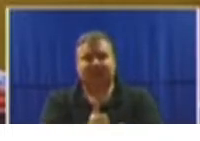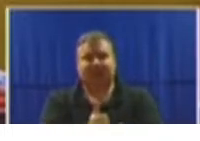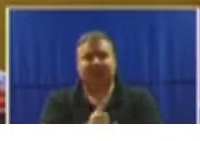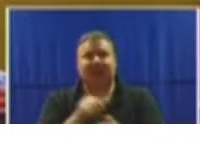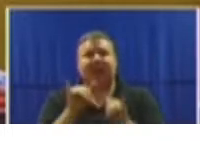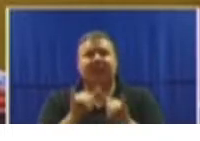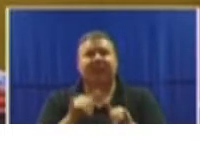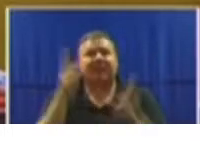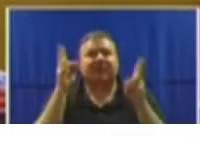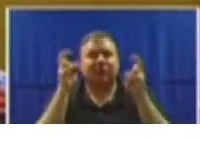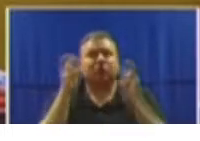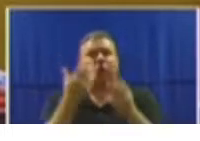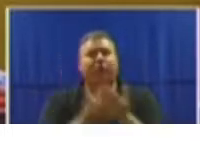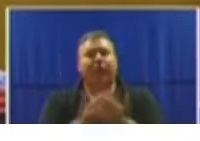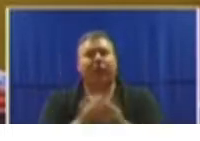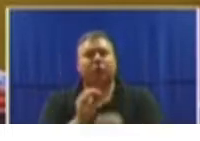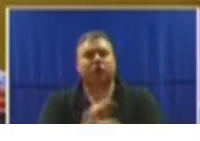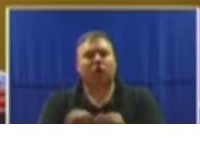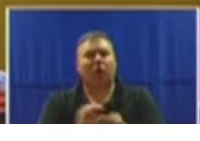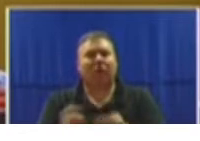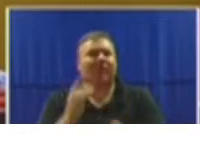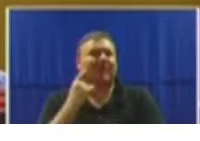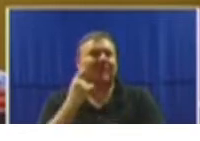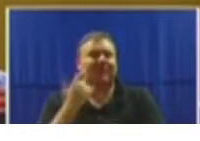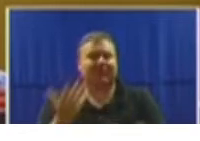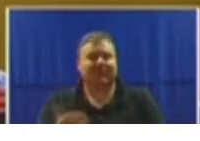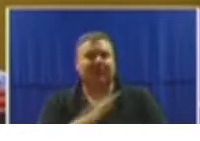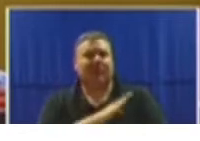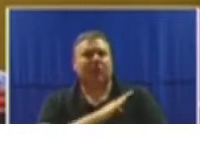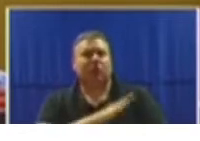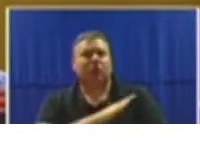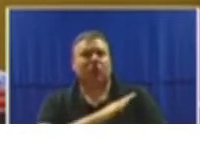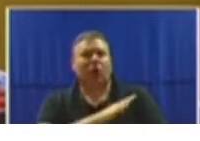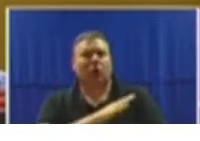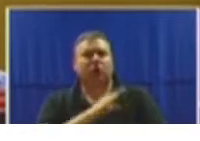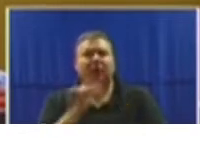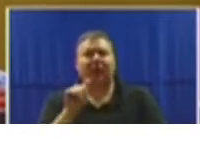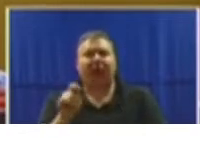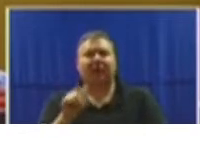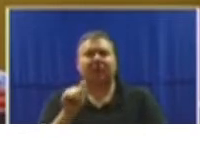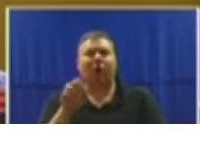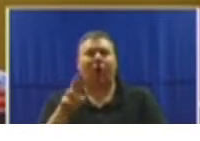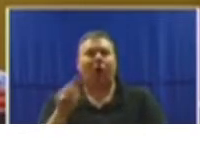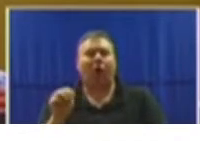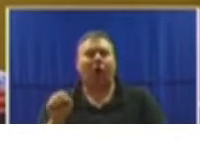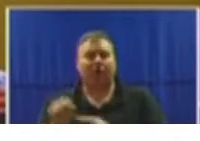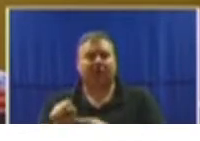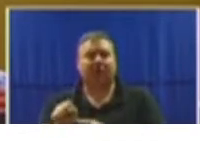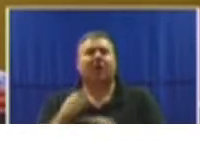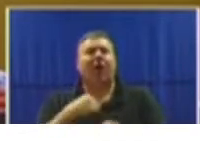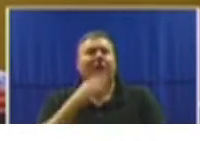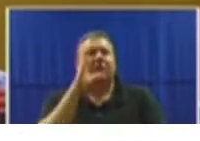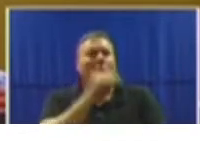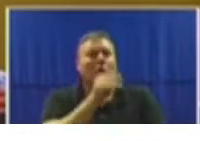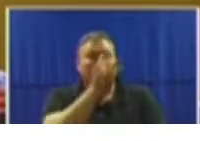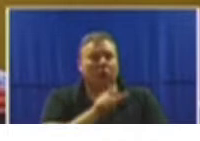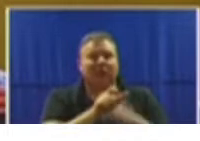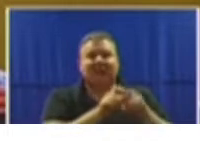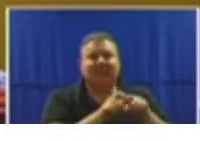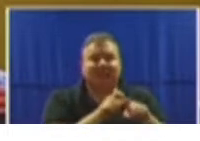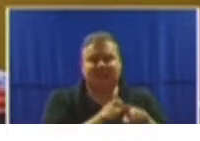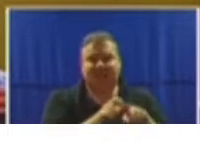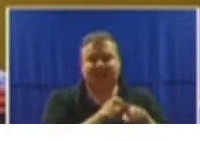have been easily resolved by the Sergeant at Arms. I have since requested the Sergeant at Arms